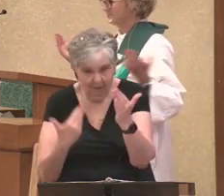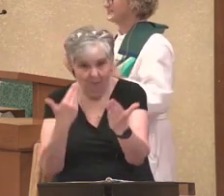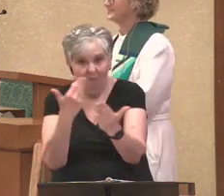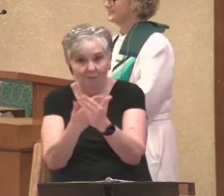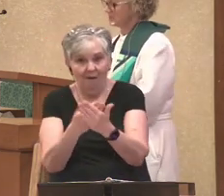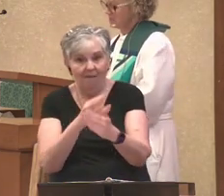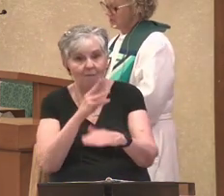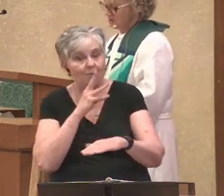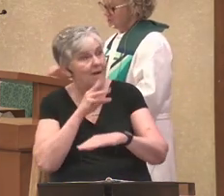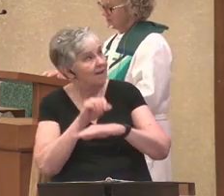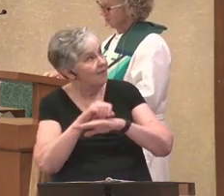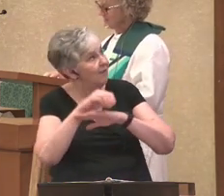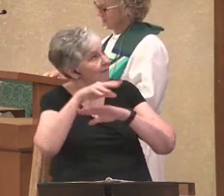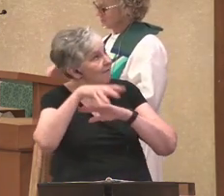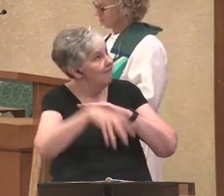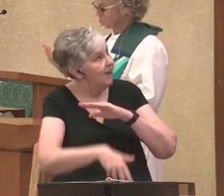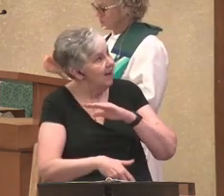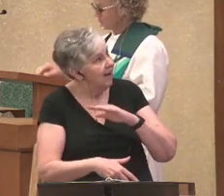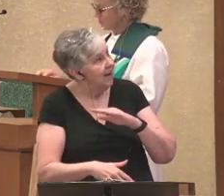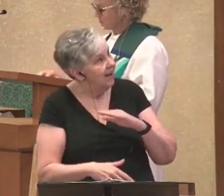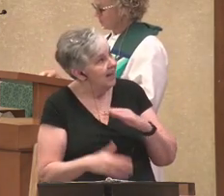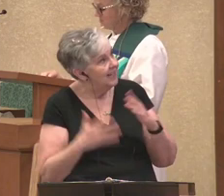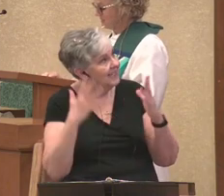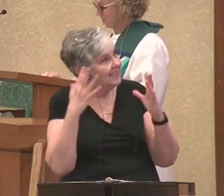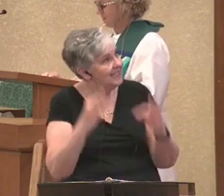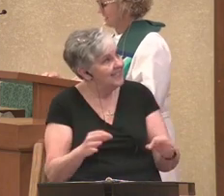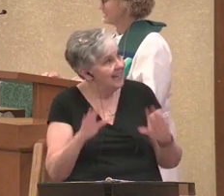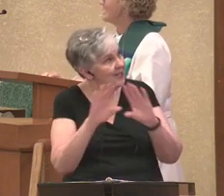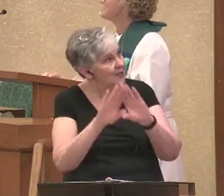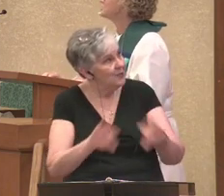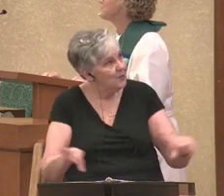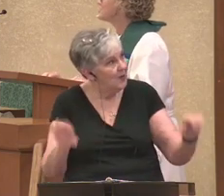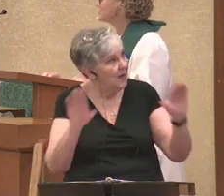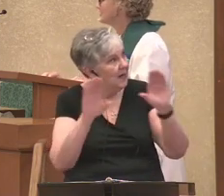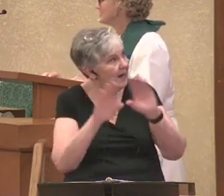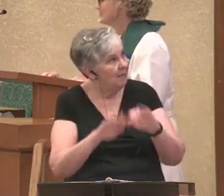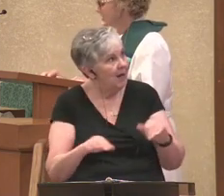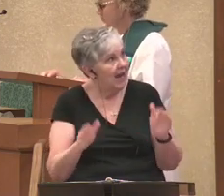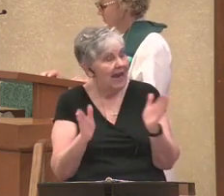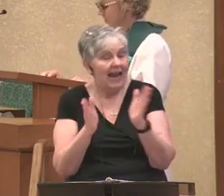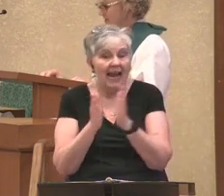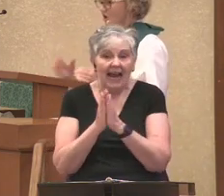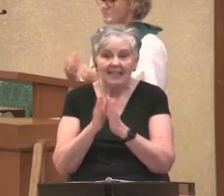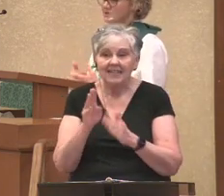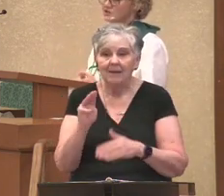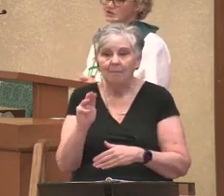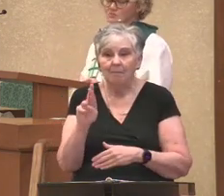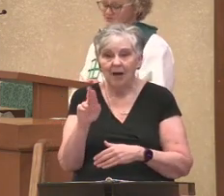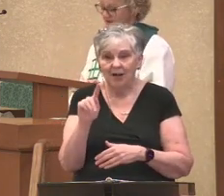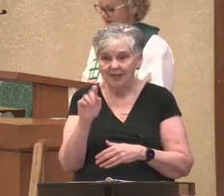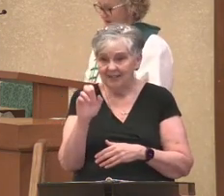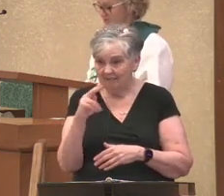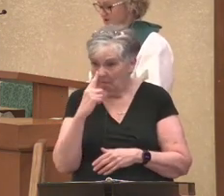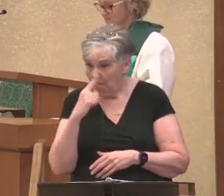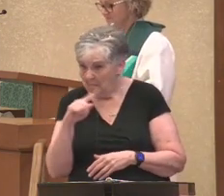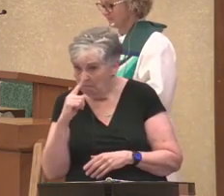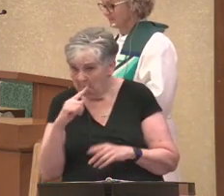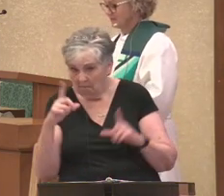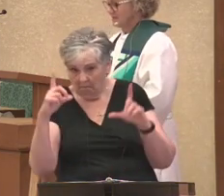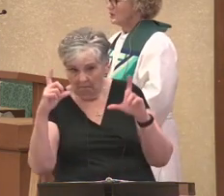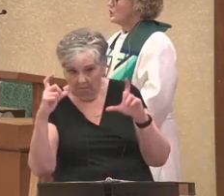waterfall. We decided to swim for a little bit, and I asked Martin if he would take our picture with my